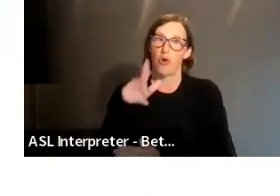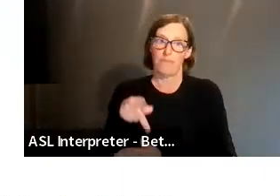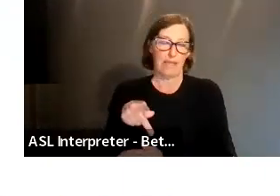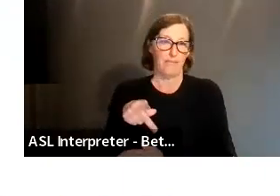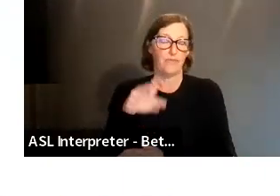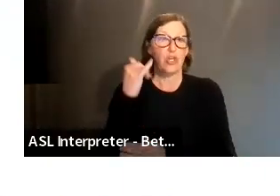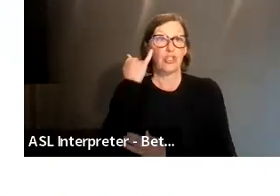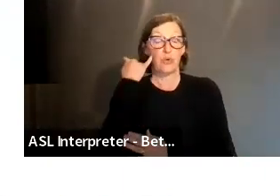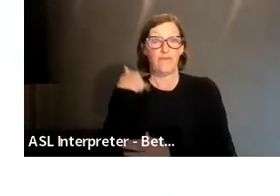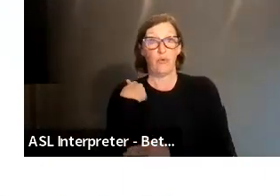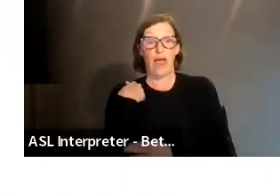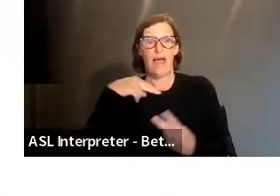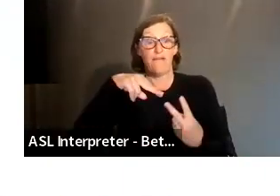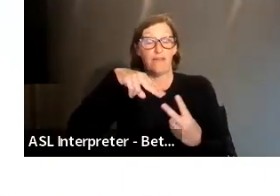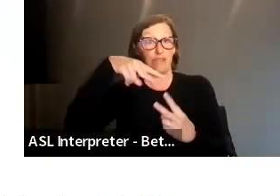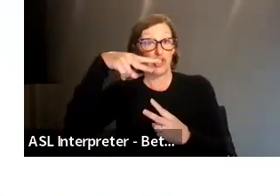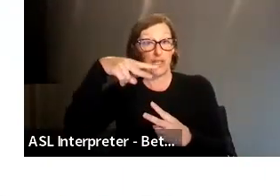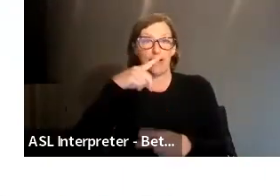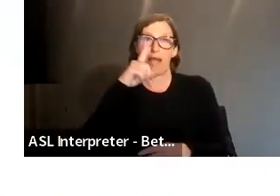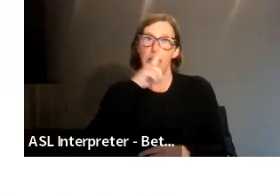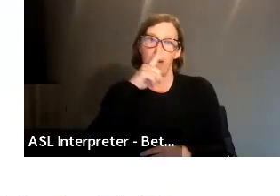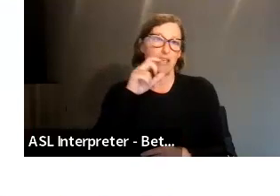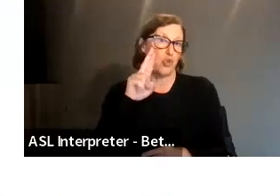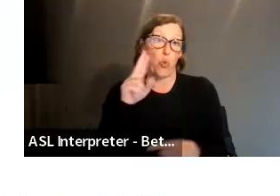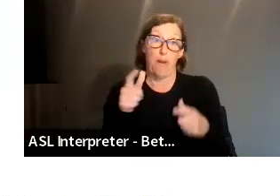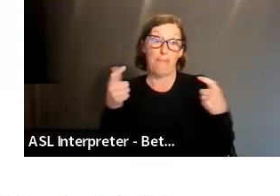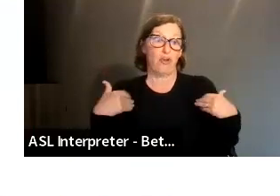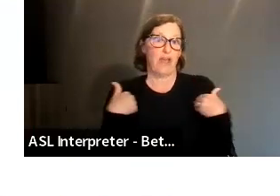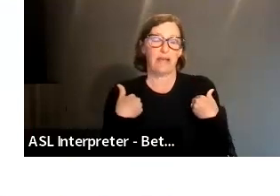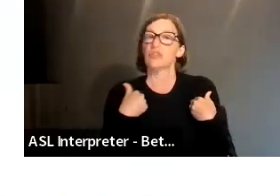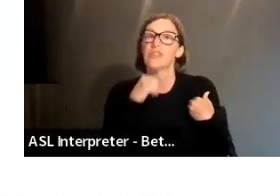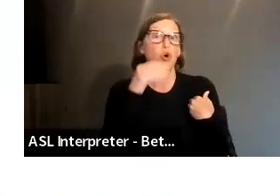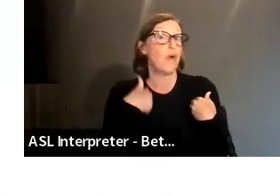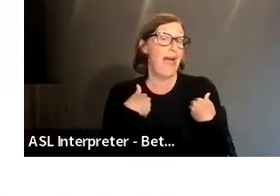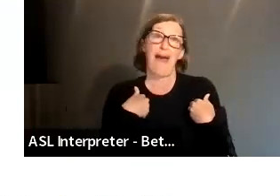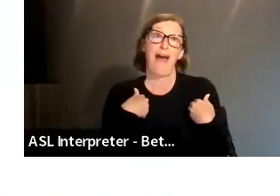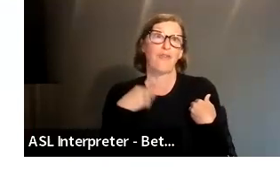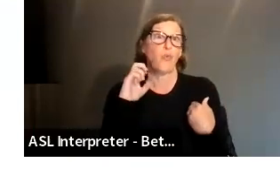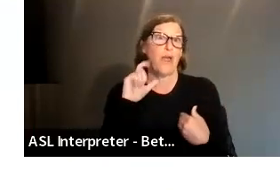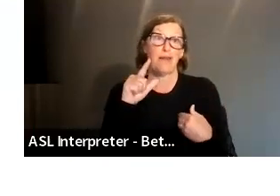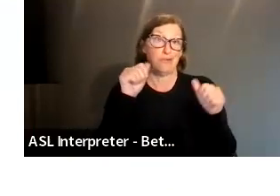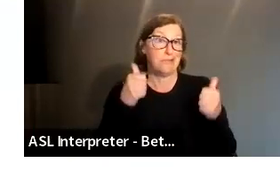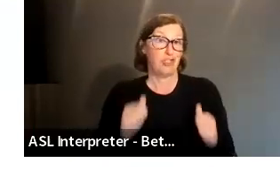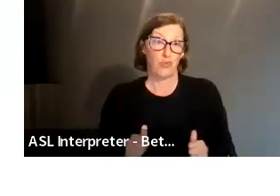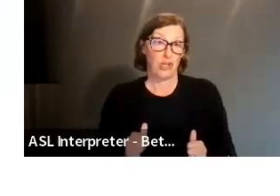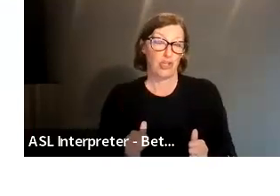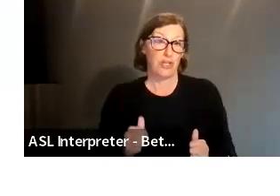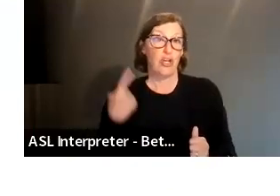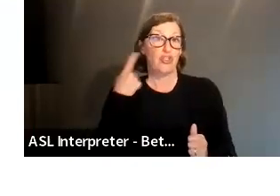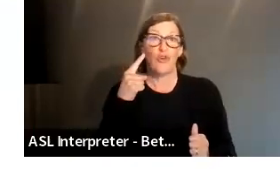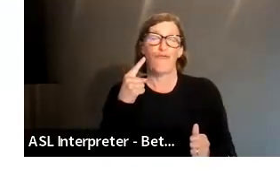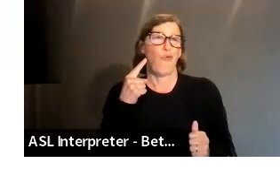gene in mice or even larger animals, they don't have retinal degeneration. So to overcome this challenge, we